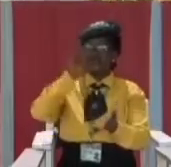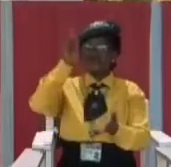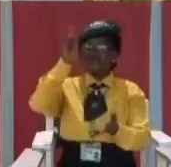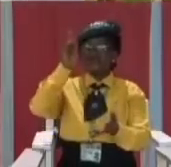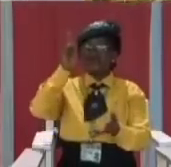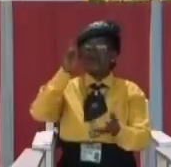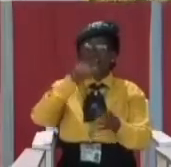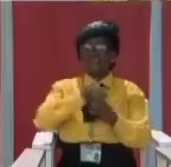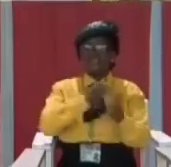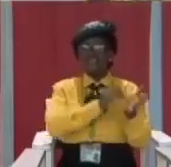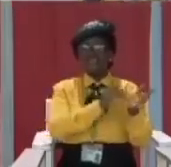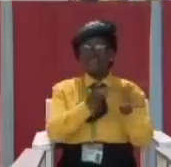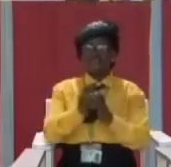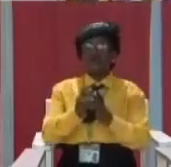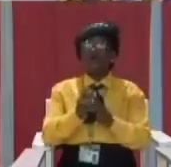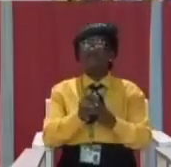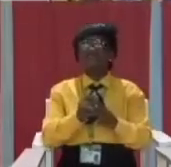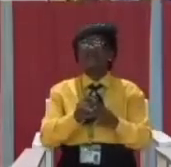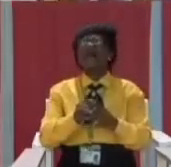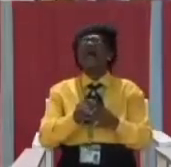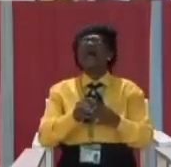have prayed.